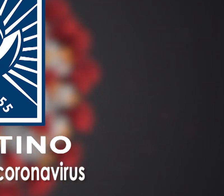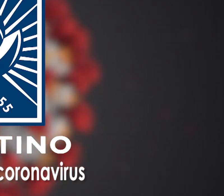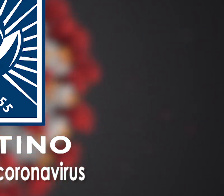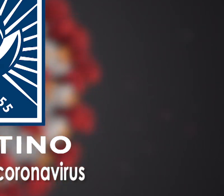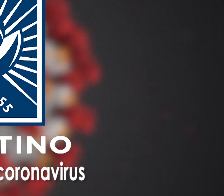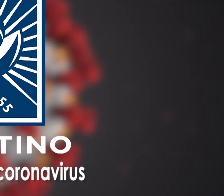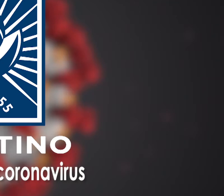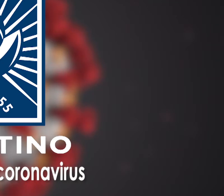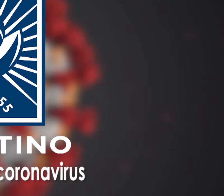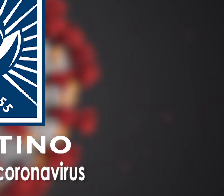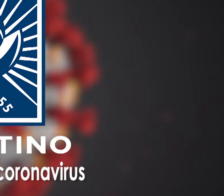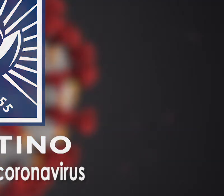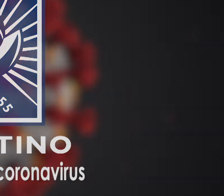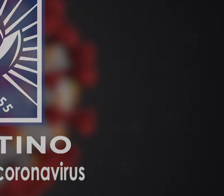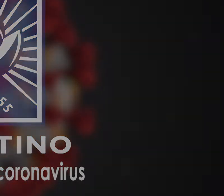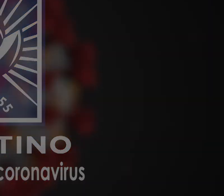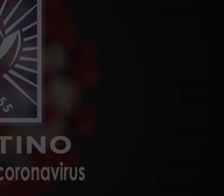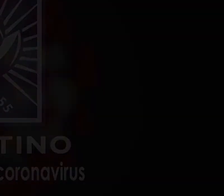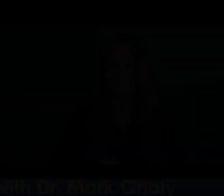cupertino.org/coronavirus.